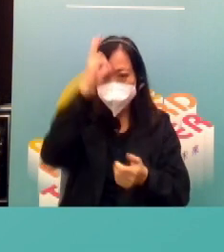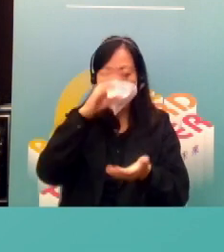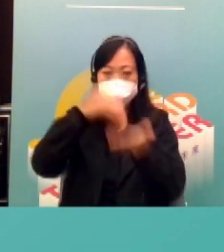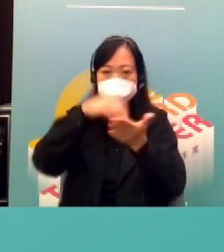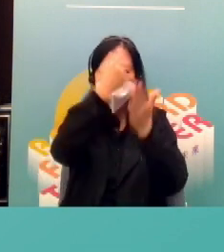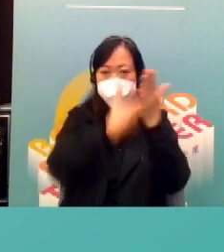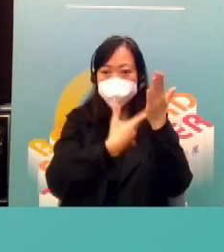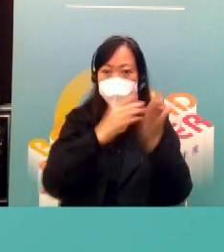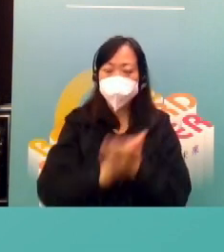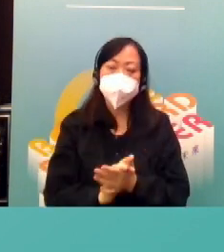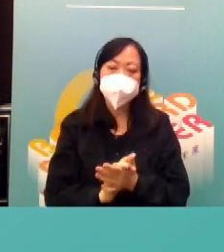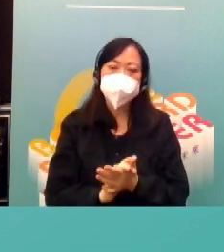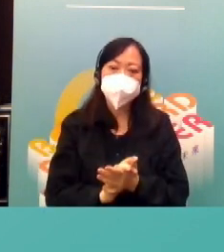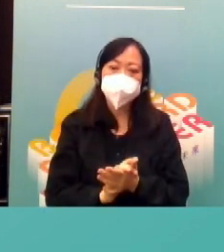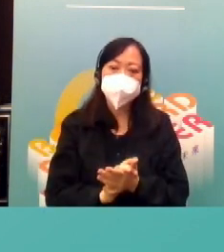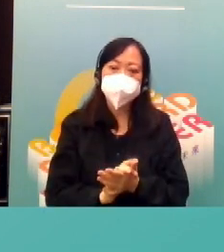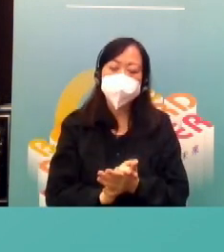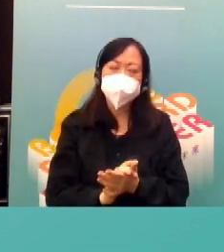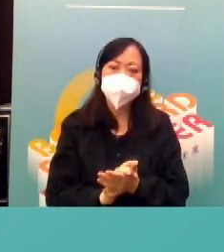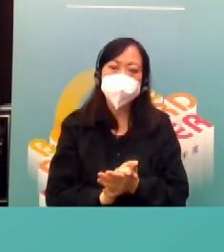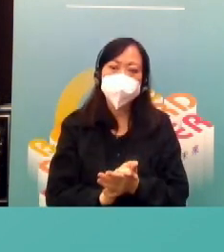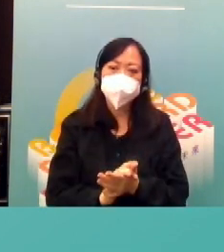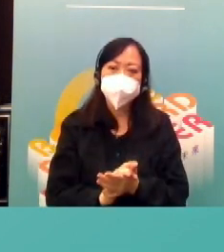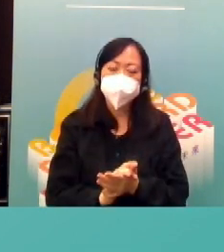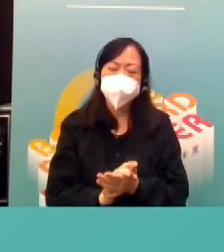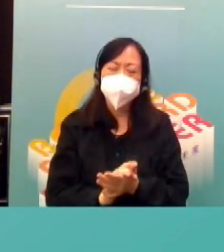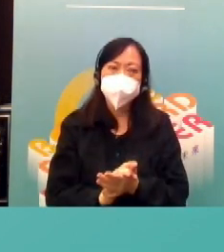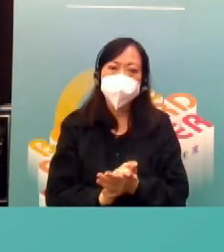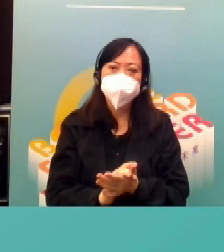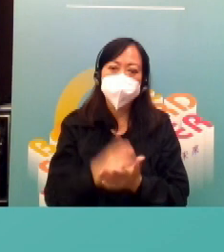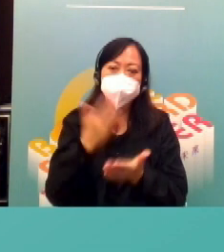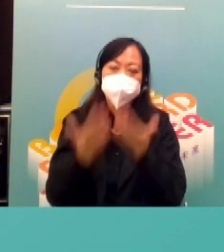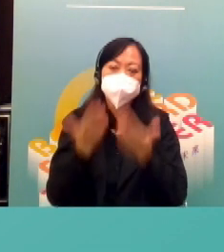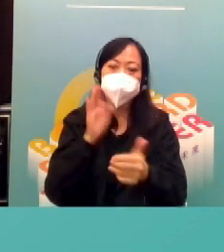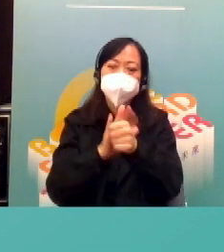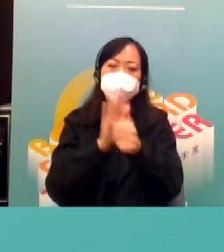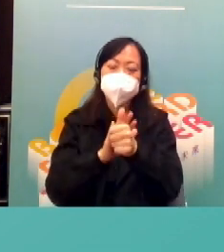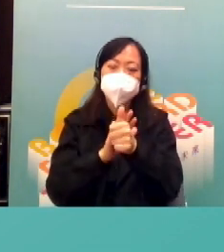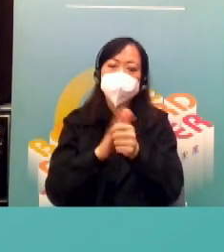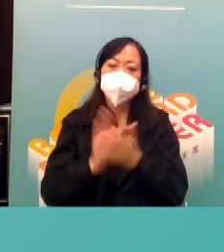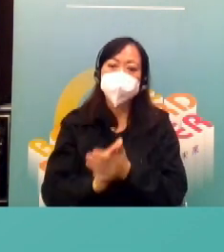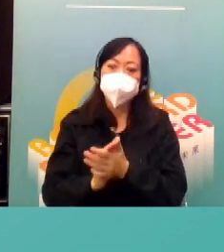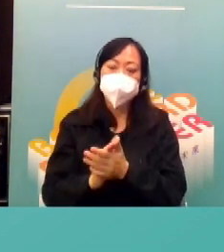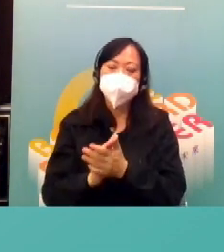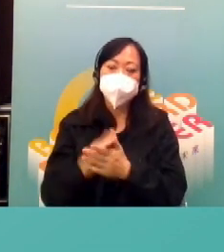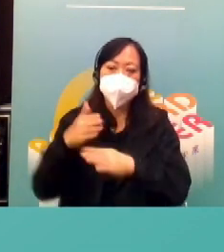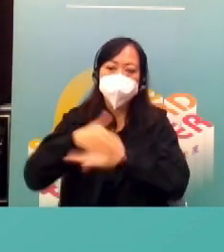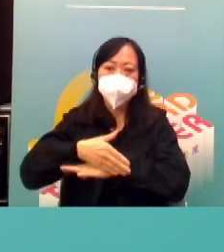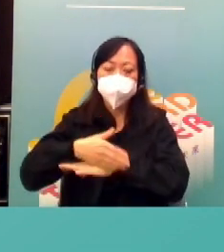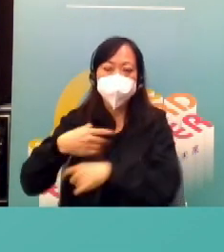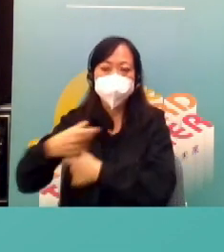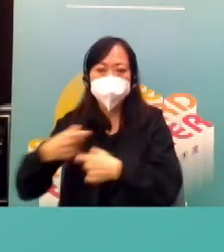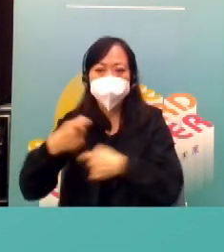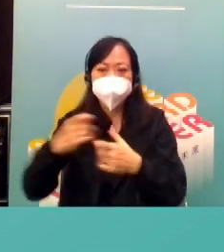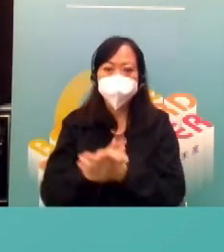initiatives to promote social enterprise, inclusive business, and impact investing. And to give a few examples, I mean, we worked in Thailand and Republic